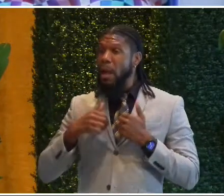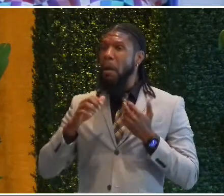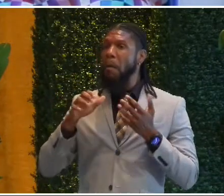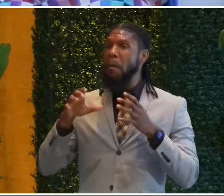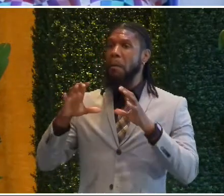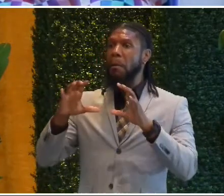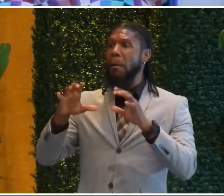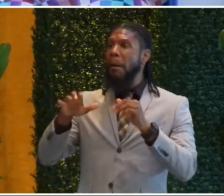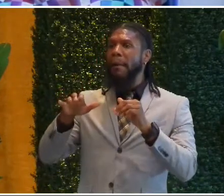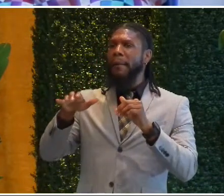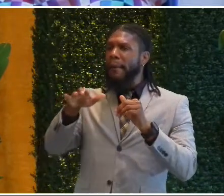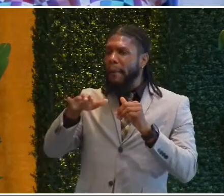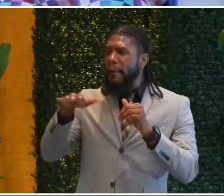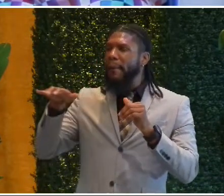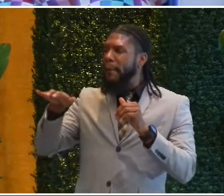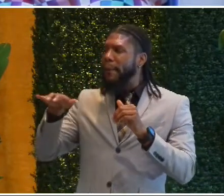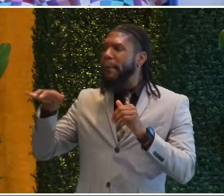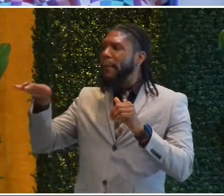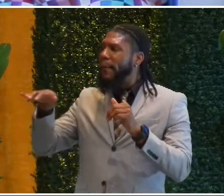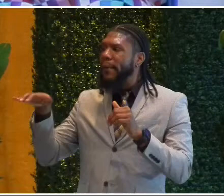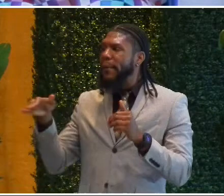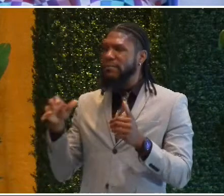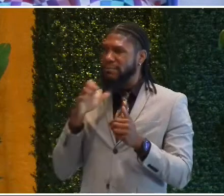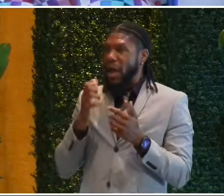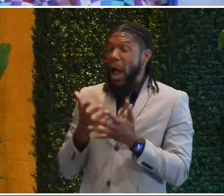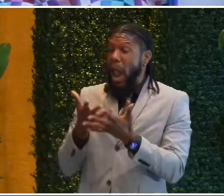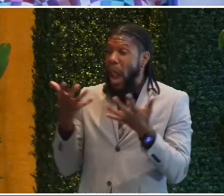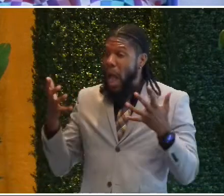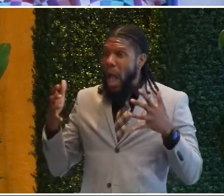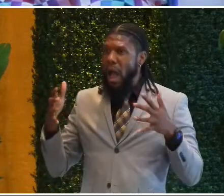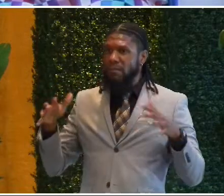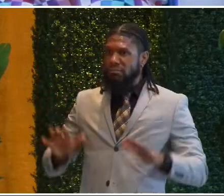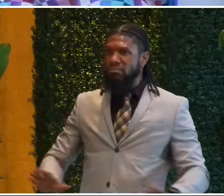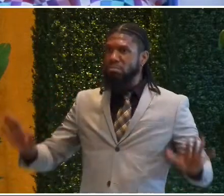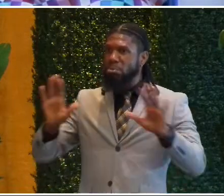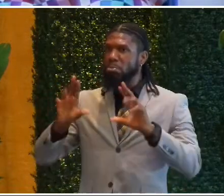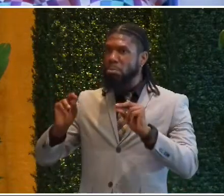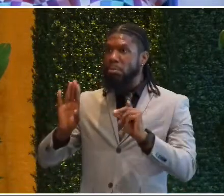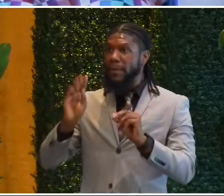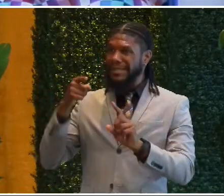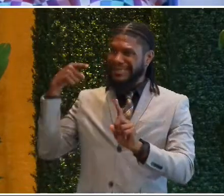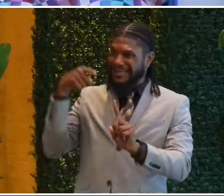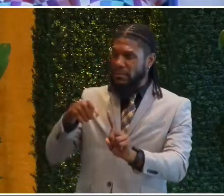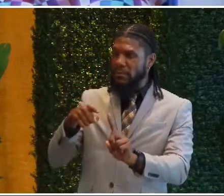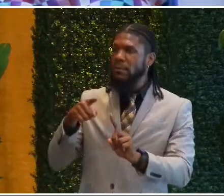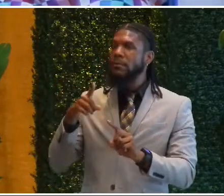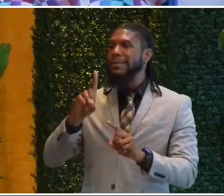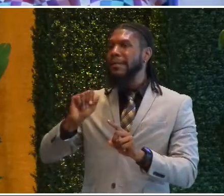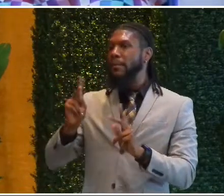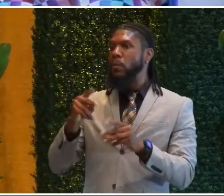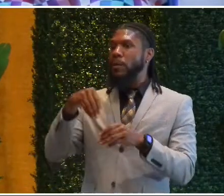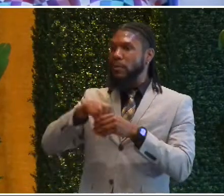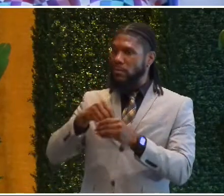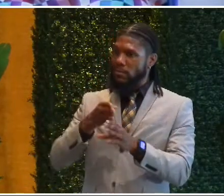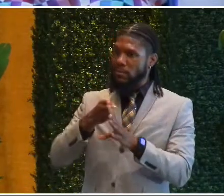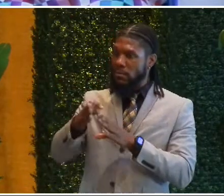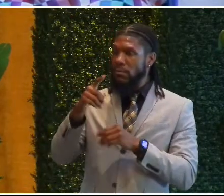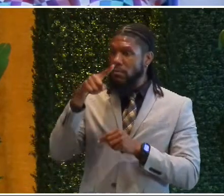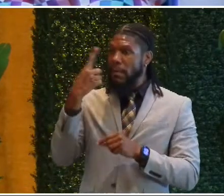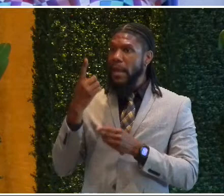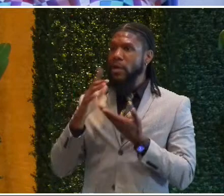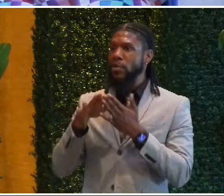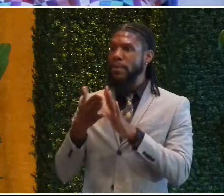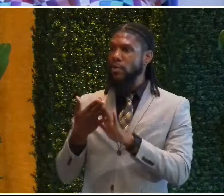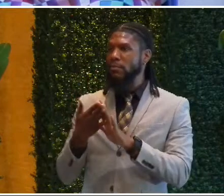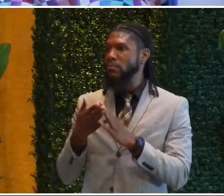minuscule. And when we talk about communities, particularly in the Black community and disability, a lot of disabled people are often hidden away. And